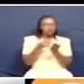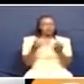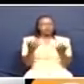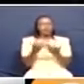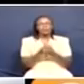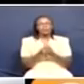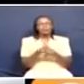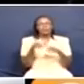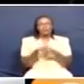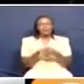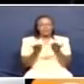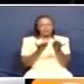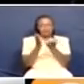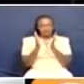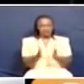in the servers